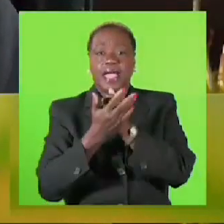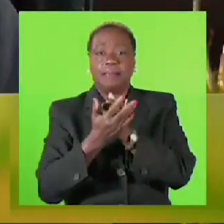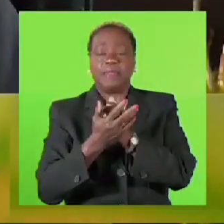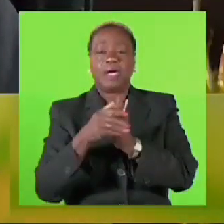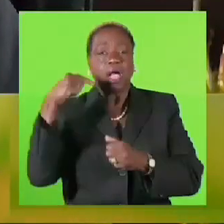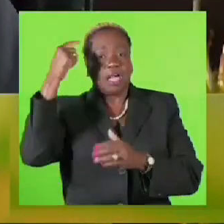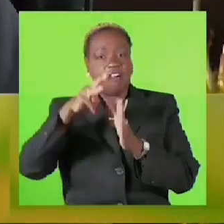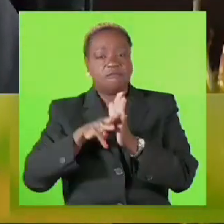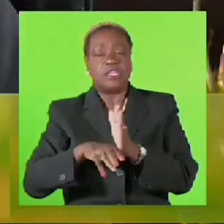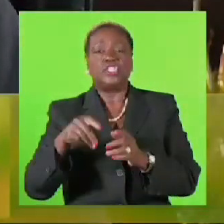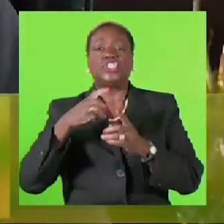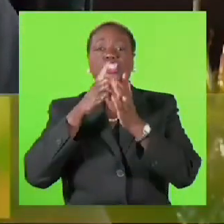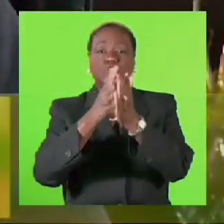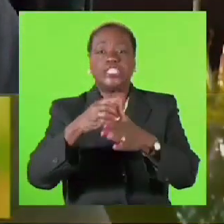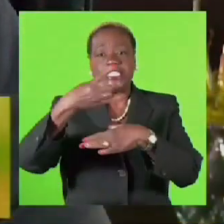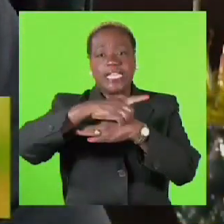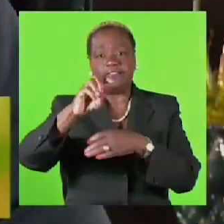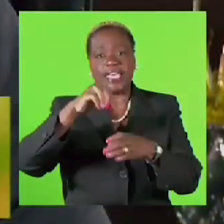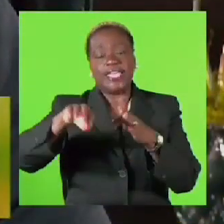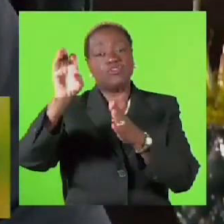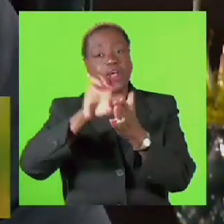government should deliver in crisis.